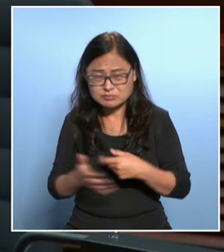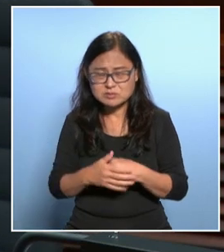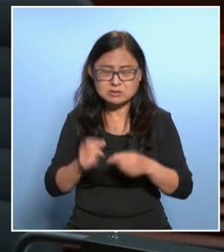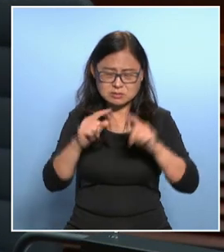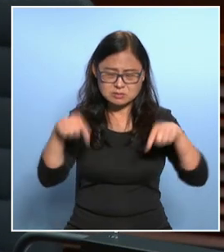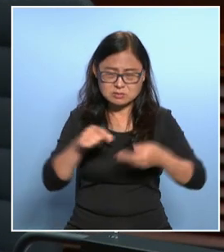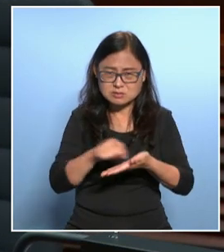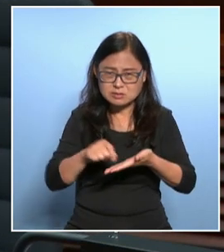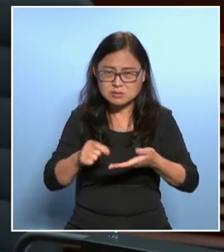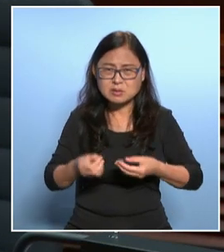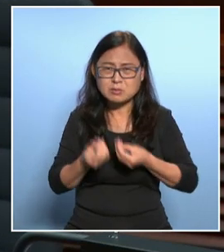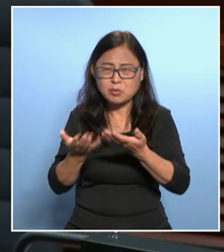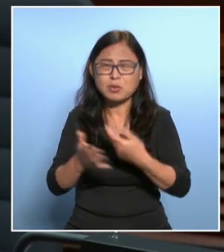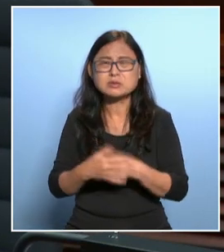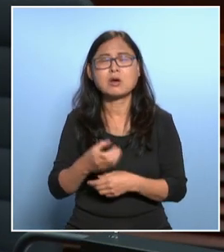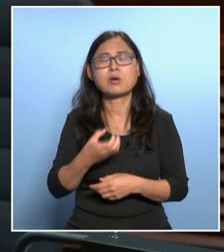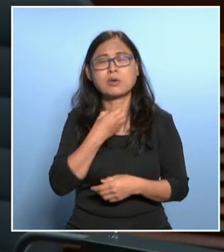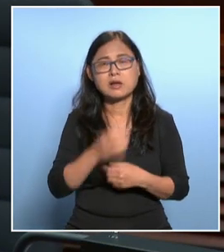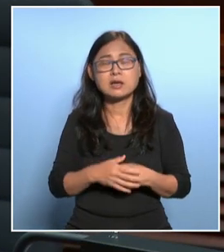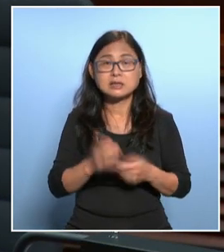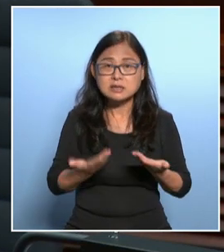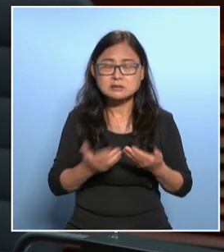the RCHE